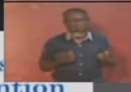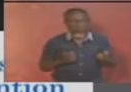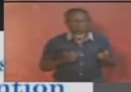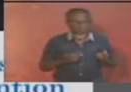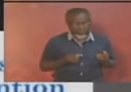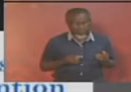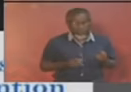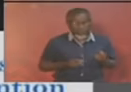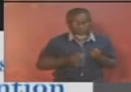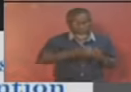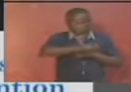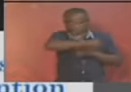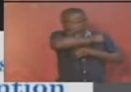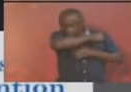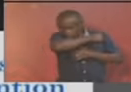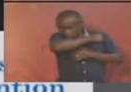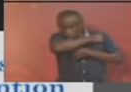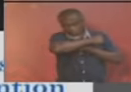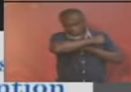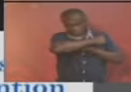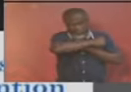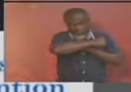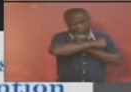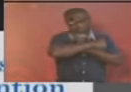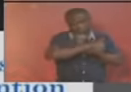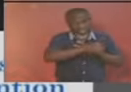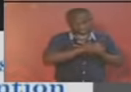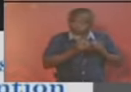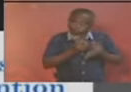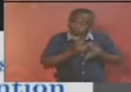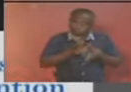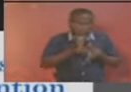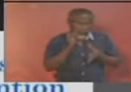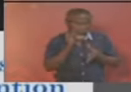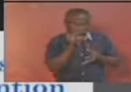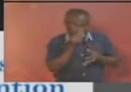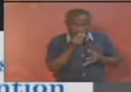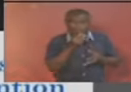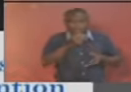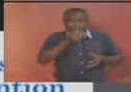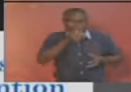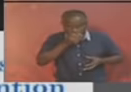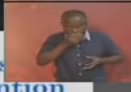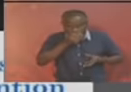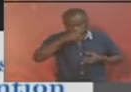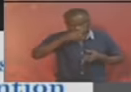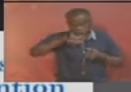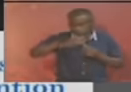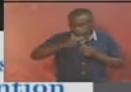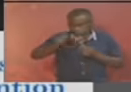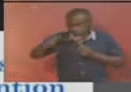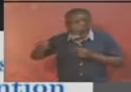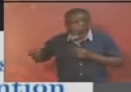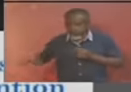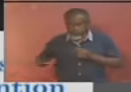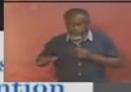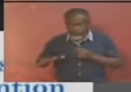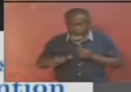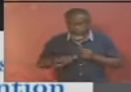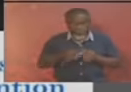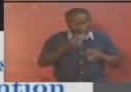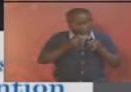and sneeze into your elbow. And if you are sick, stay at home. We cannot overemphasize